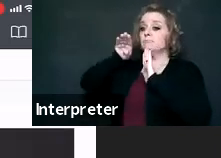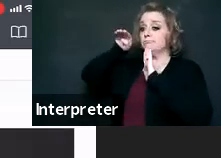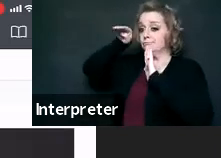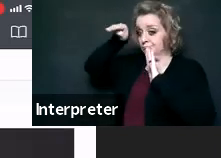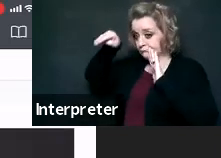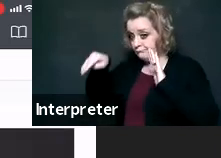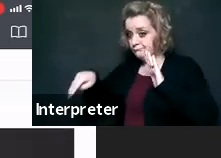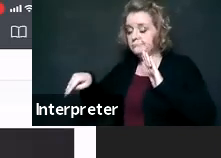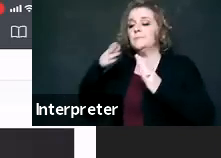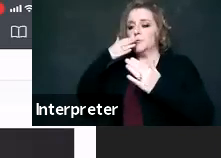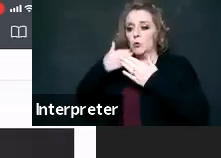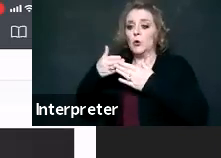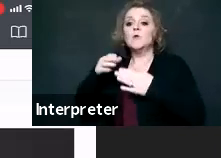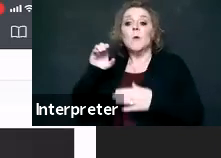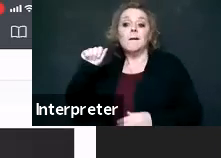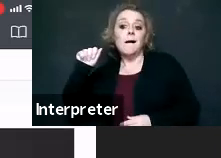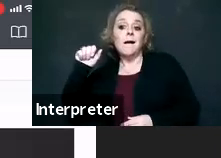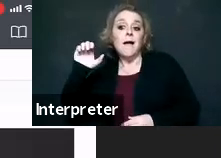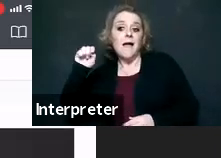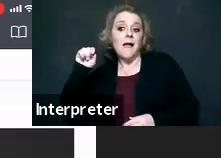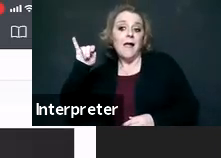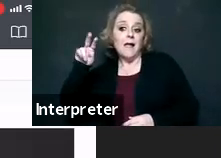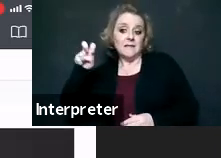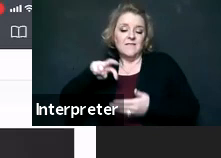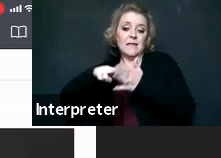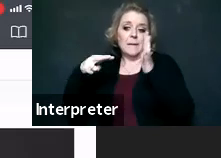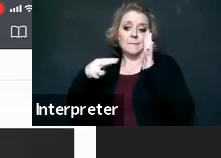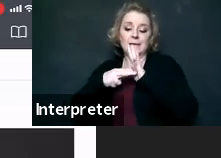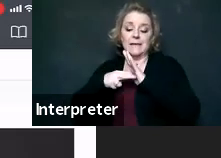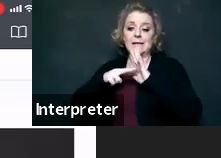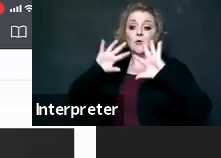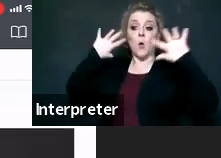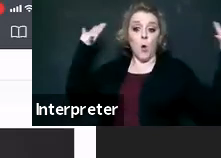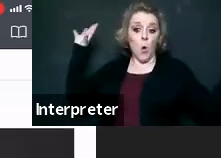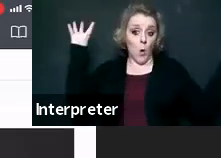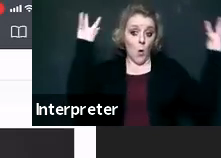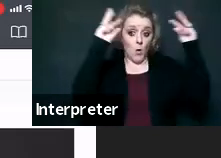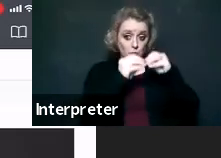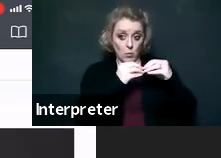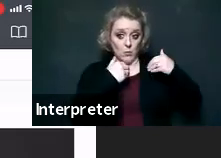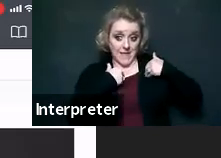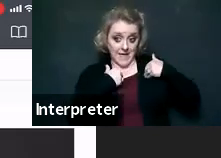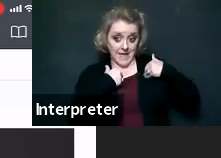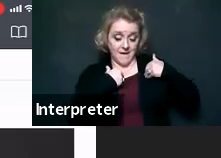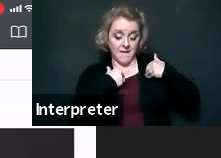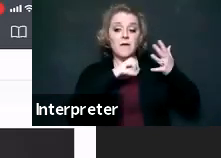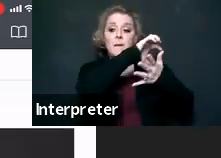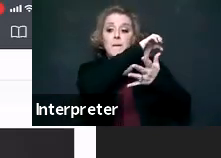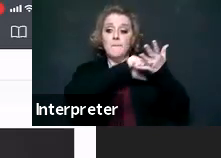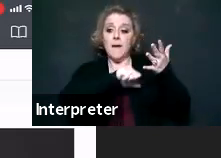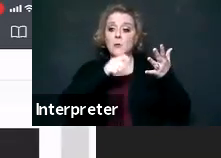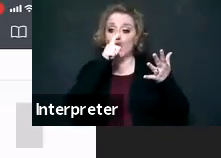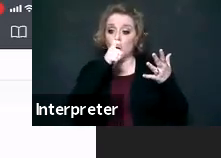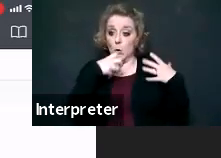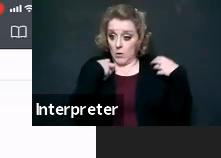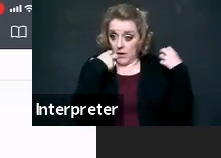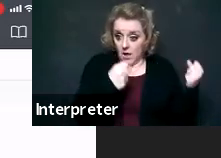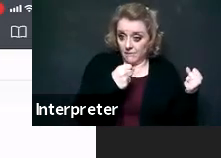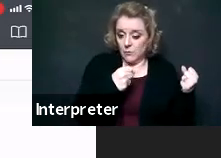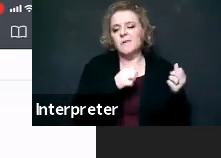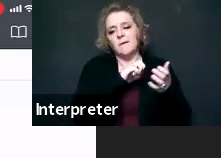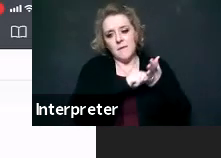again, is that's total cases, less recovered and less deceased. And so a great trend line